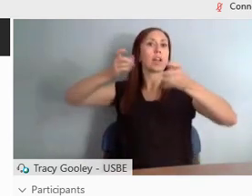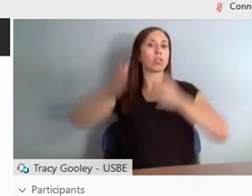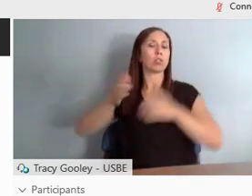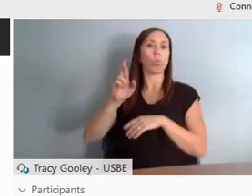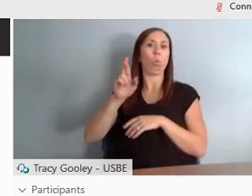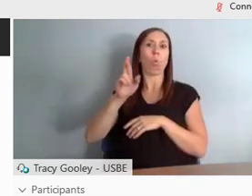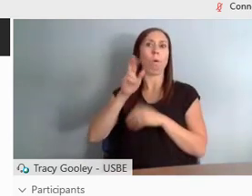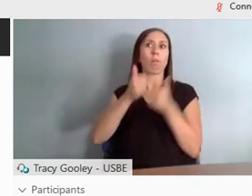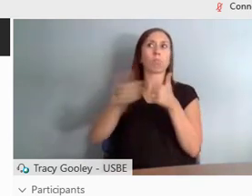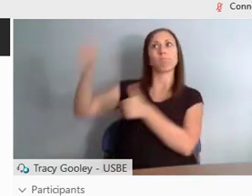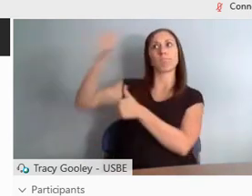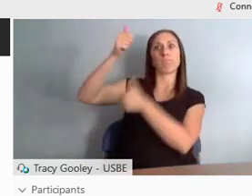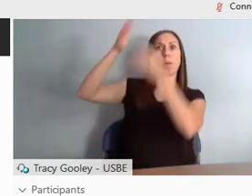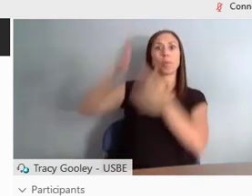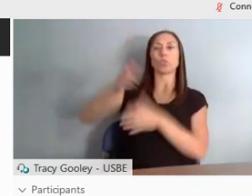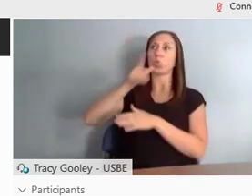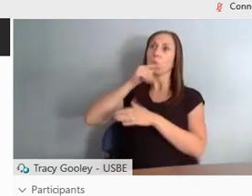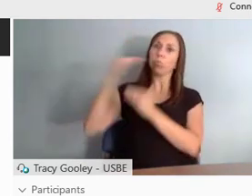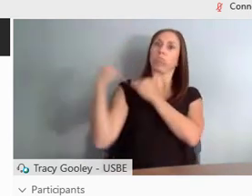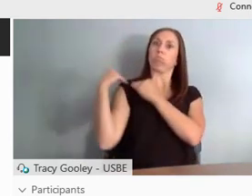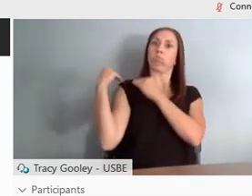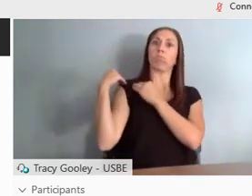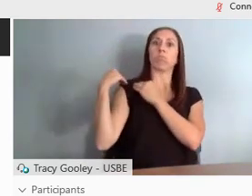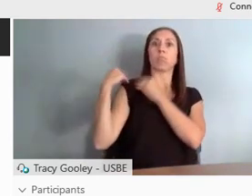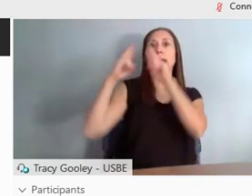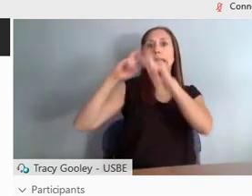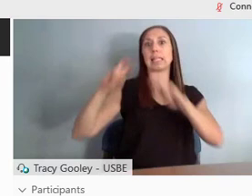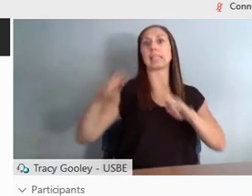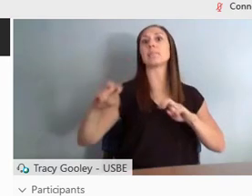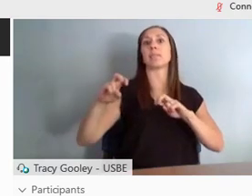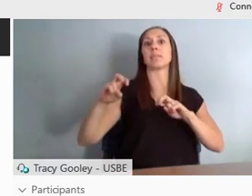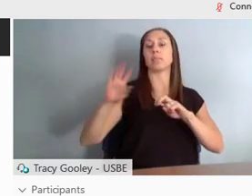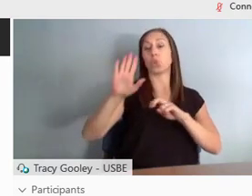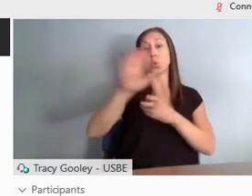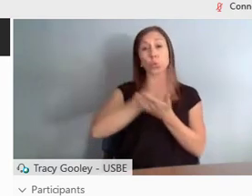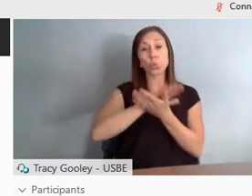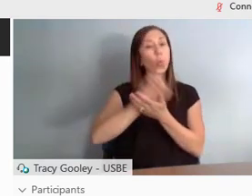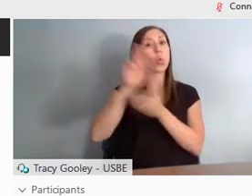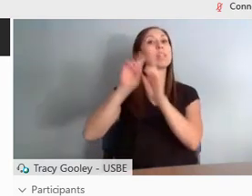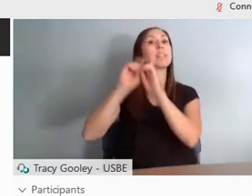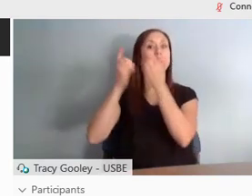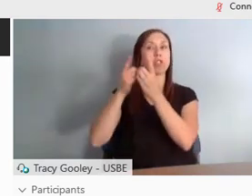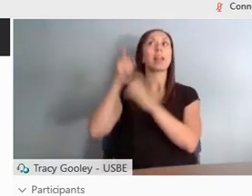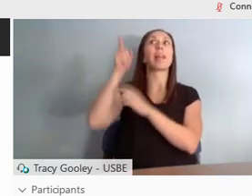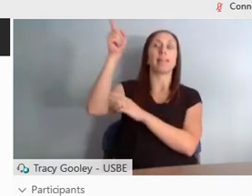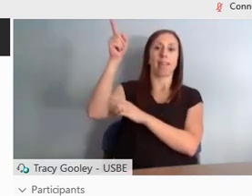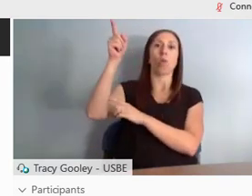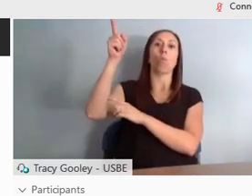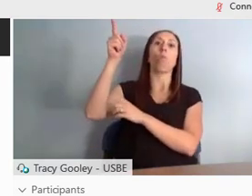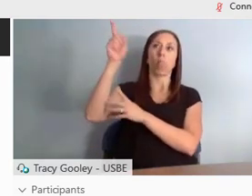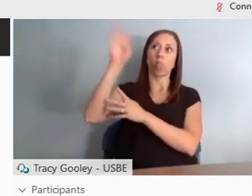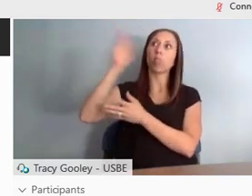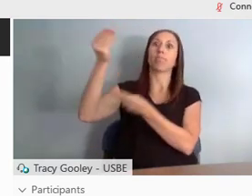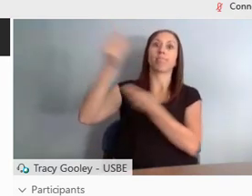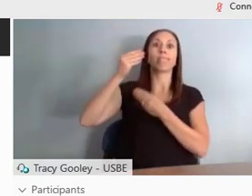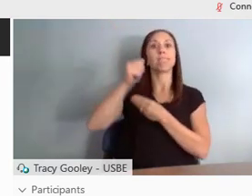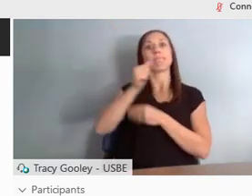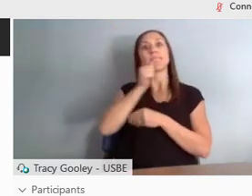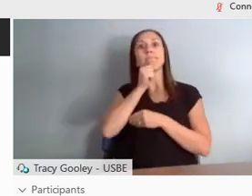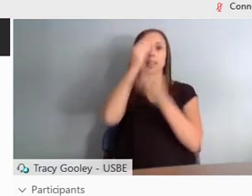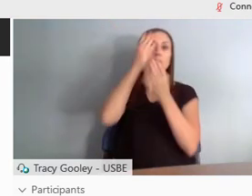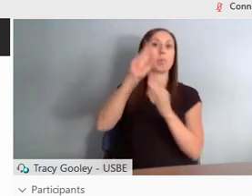oversees the assessment stuff in your school or district, and they'll be the ones that will help get you into Data Gateway.